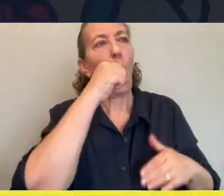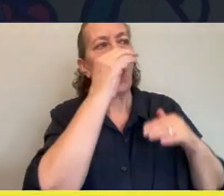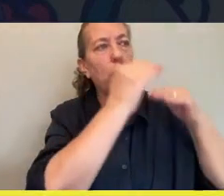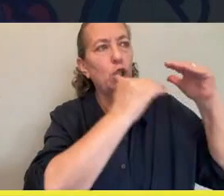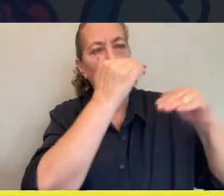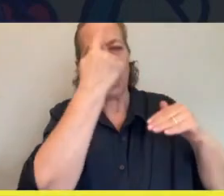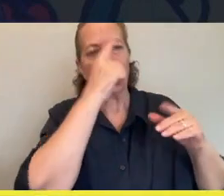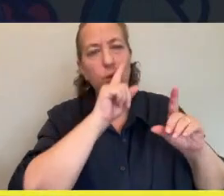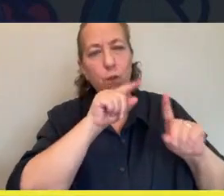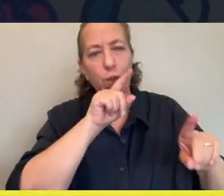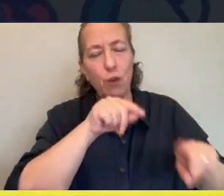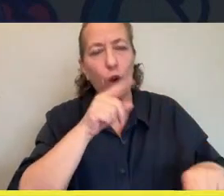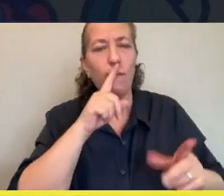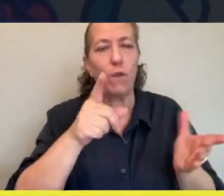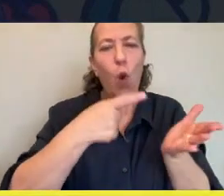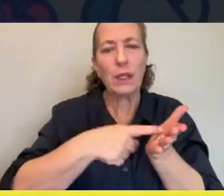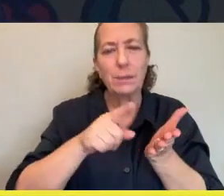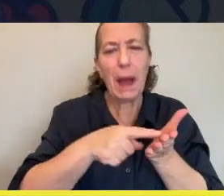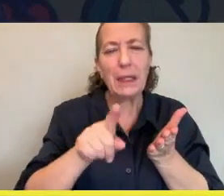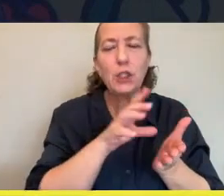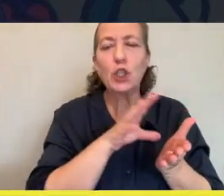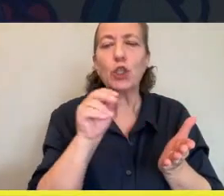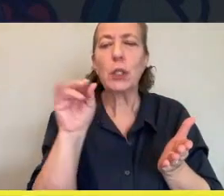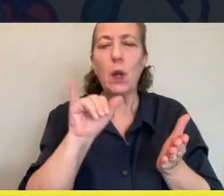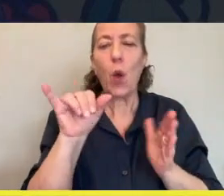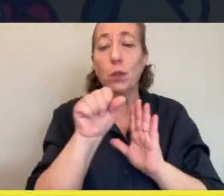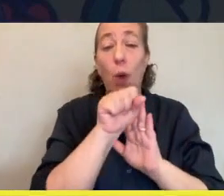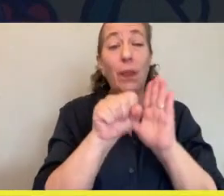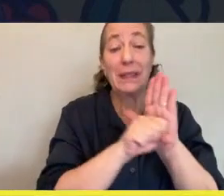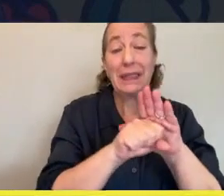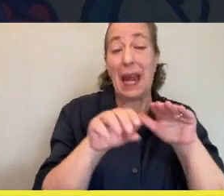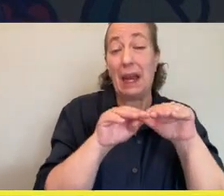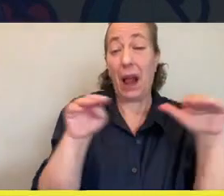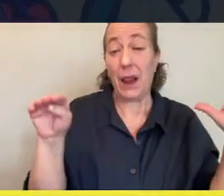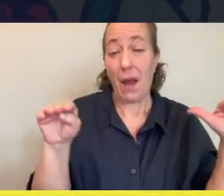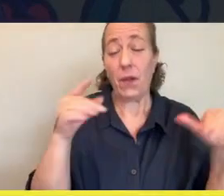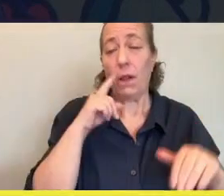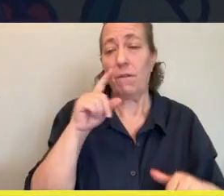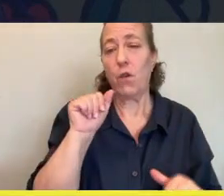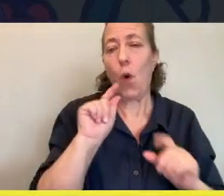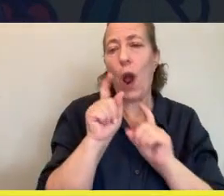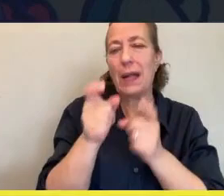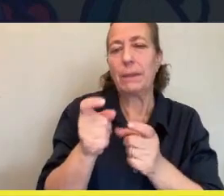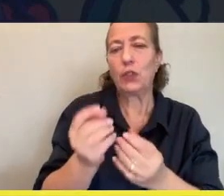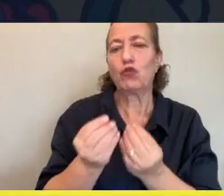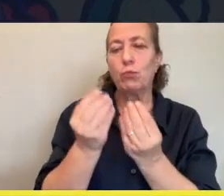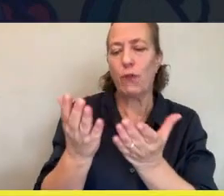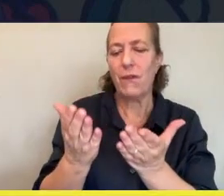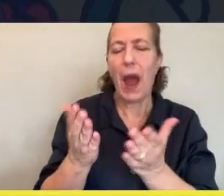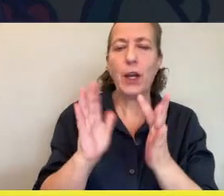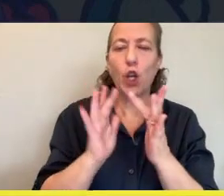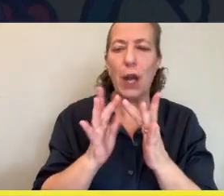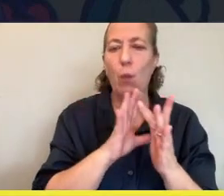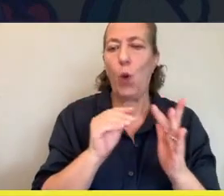LTSS expenditures, and often at the state level for administering provider networks and benefits.